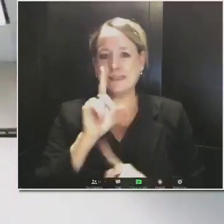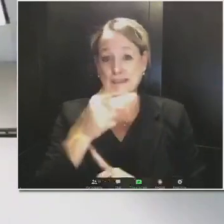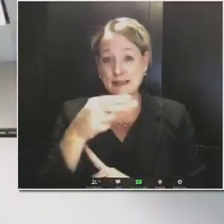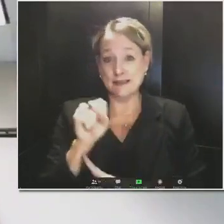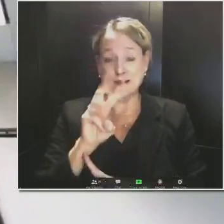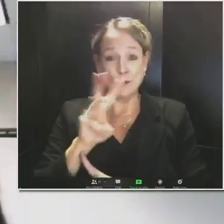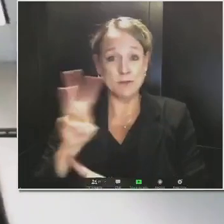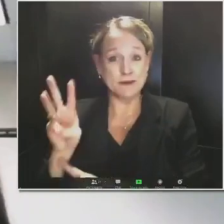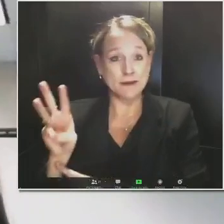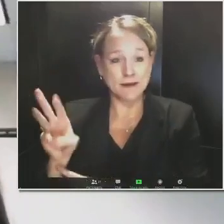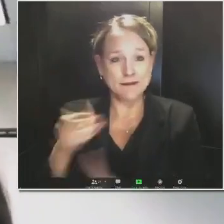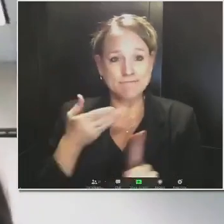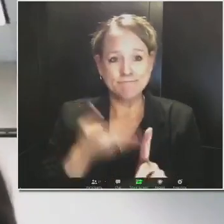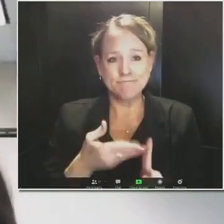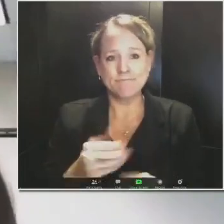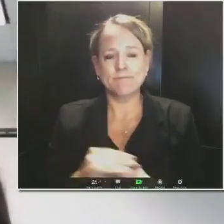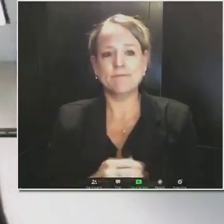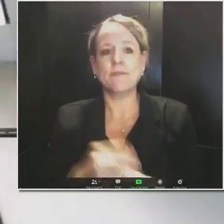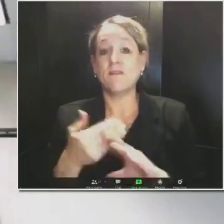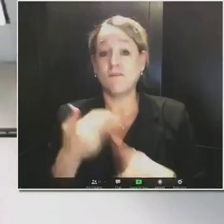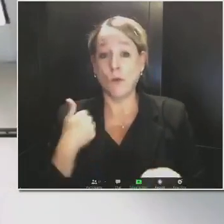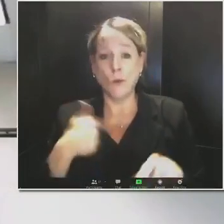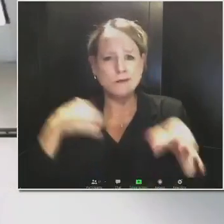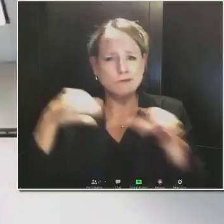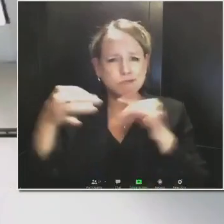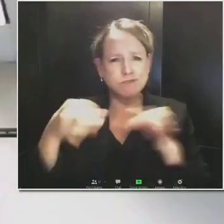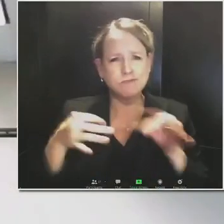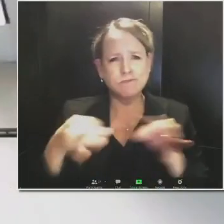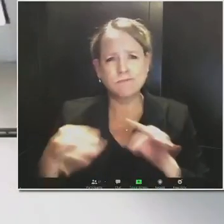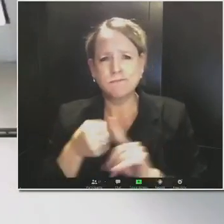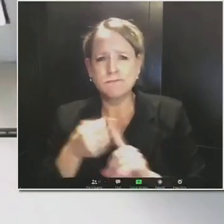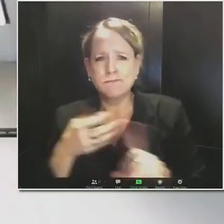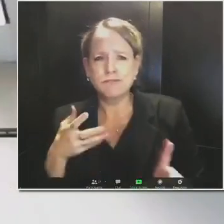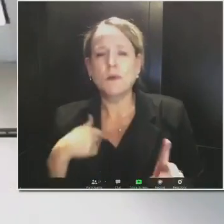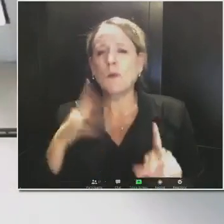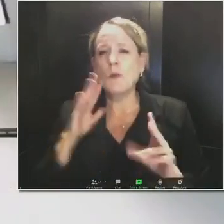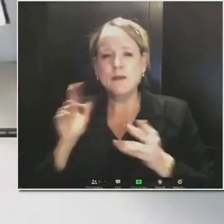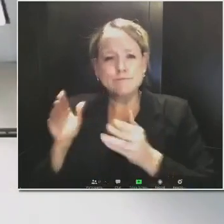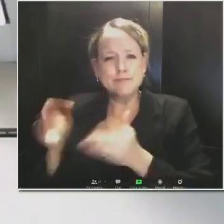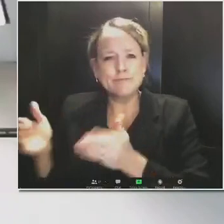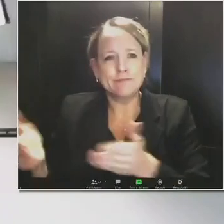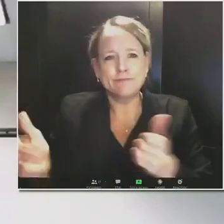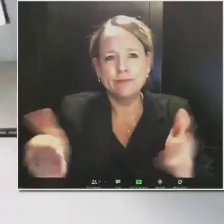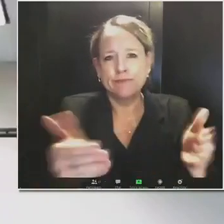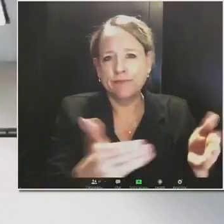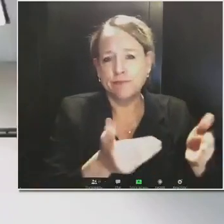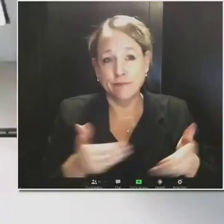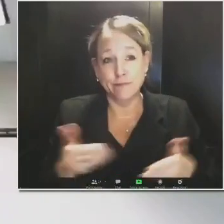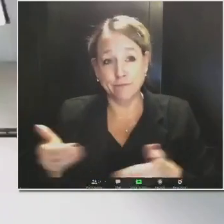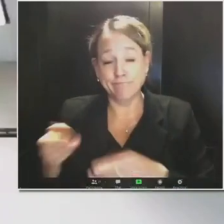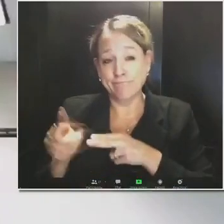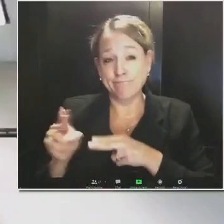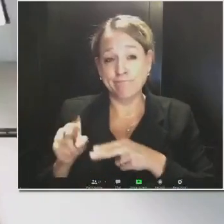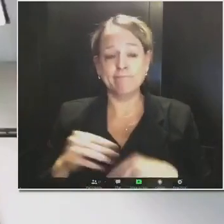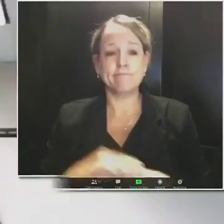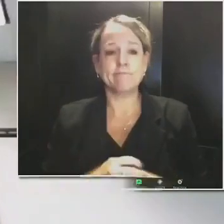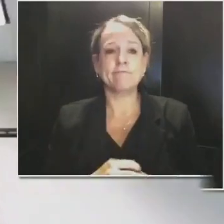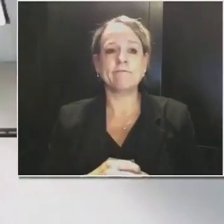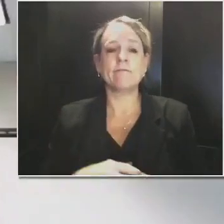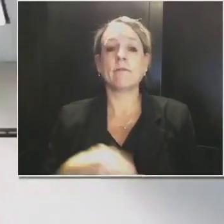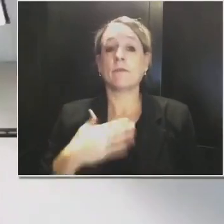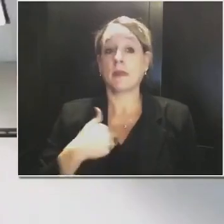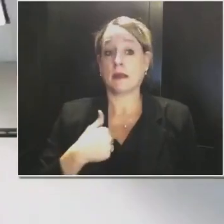My background is in nursing and public health, and I hold a PhD and a Master of Science in Nursing.